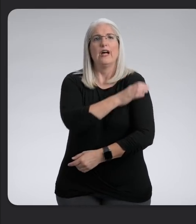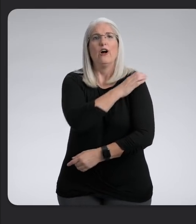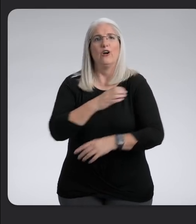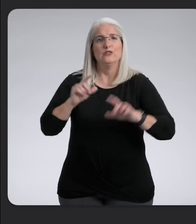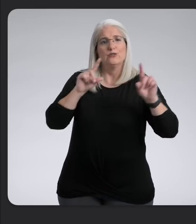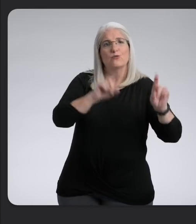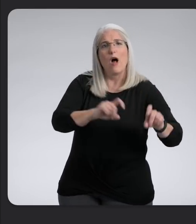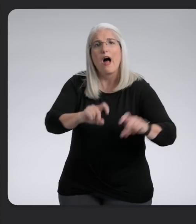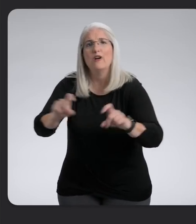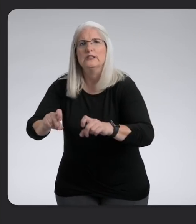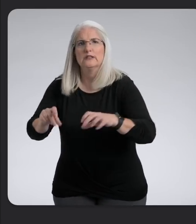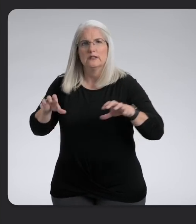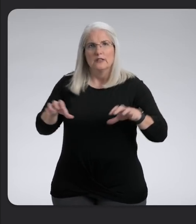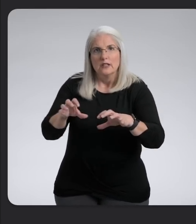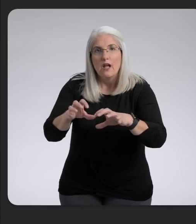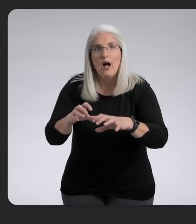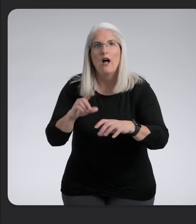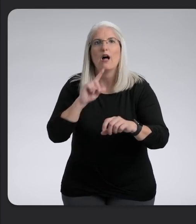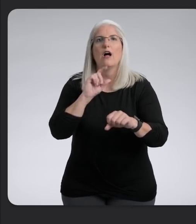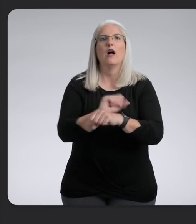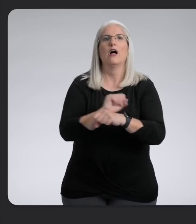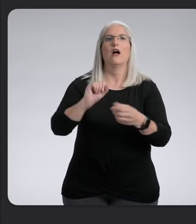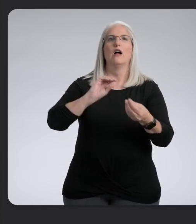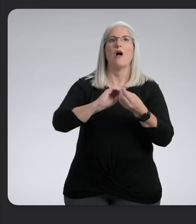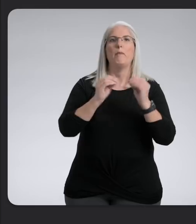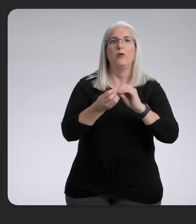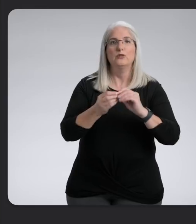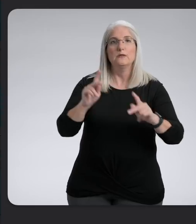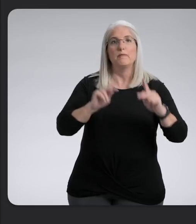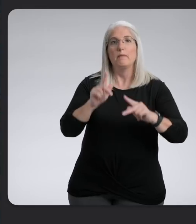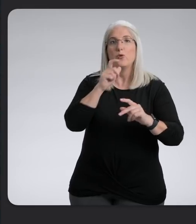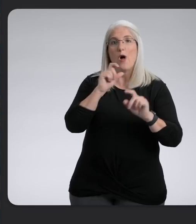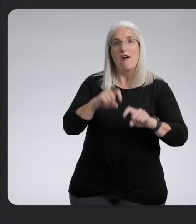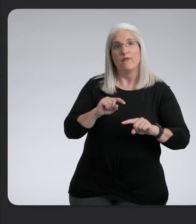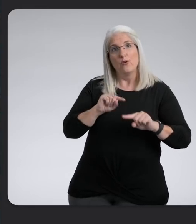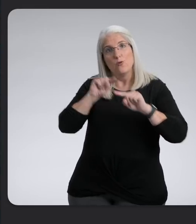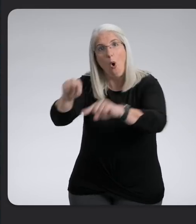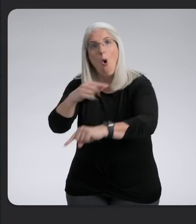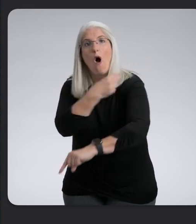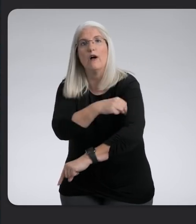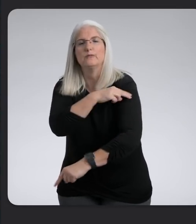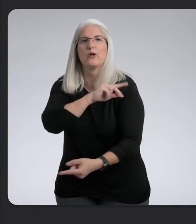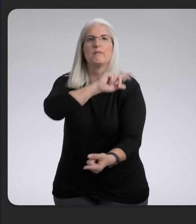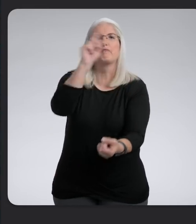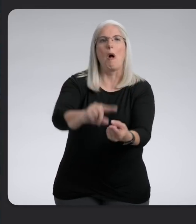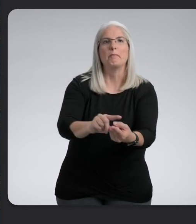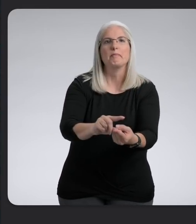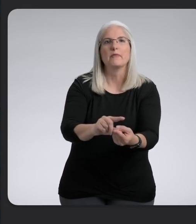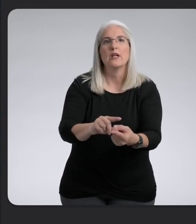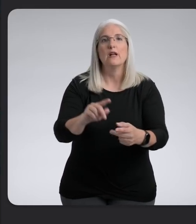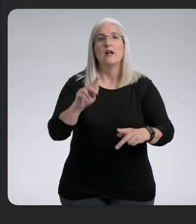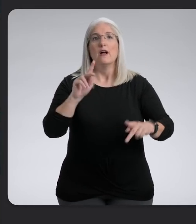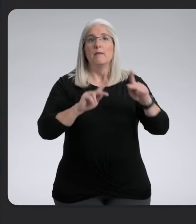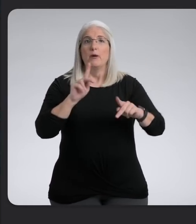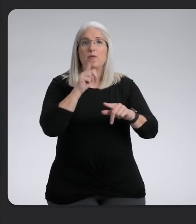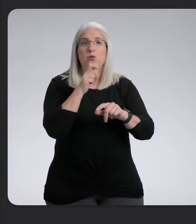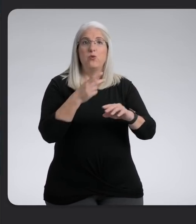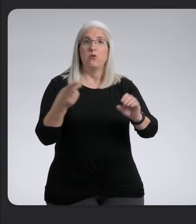save an incredible amount of people from having complications and come back to the hospital, and it reduced hospital readmissions